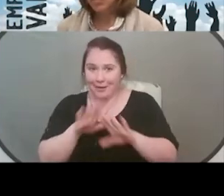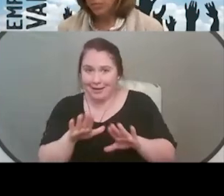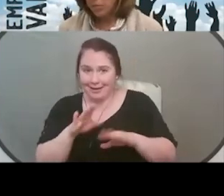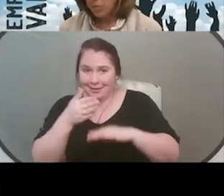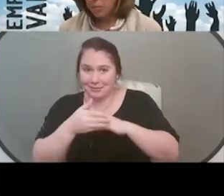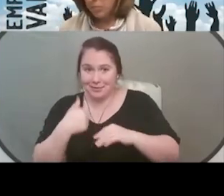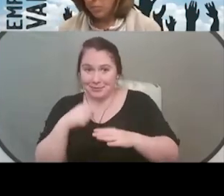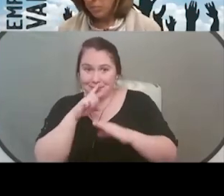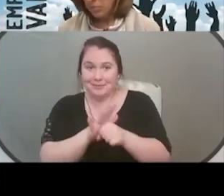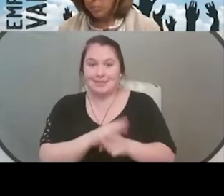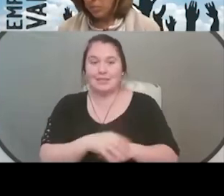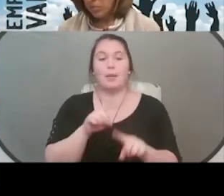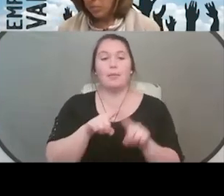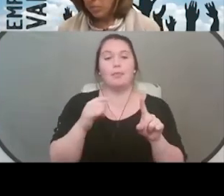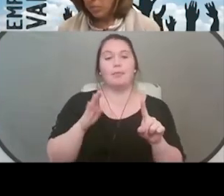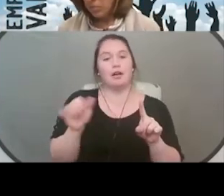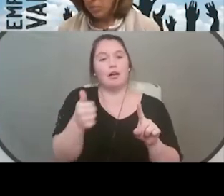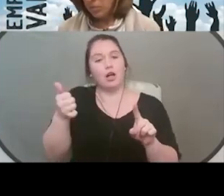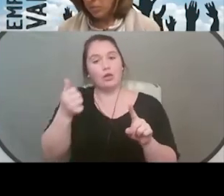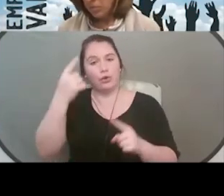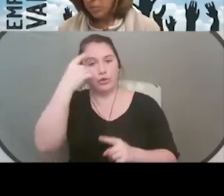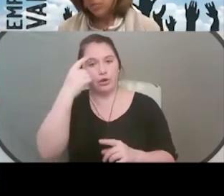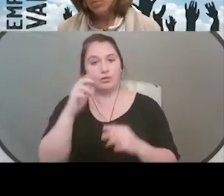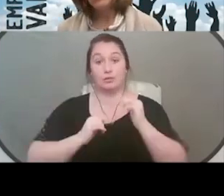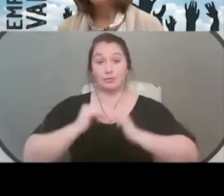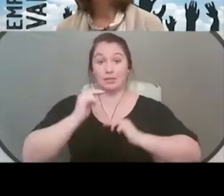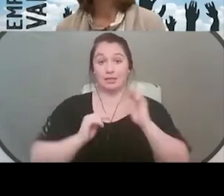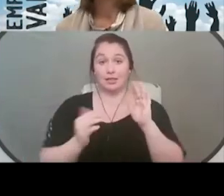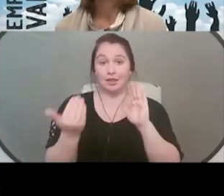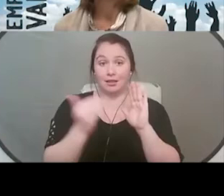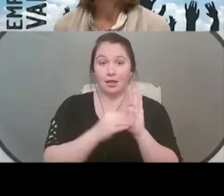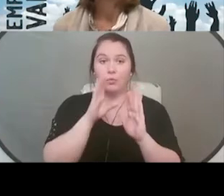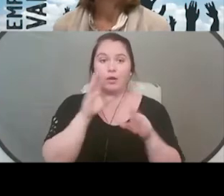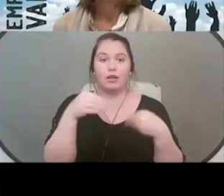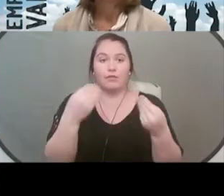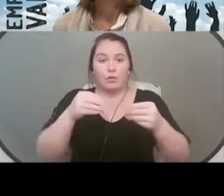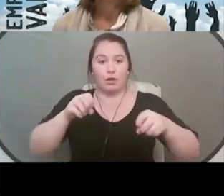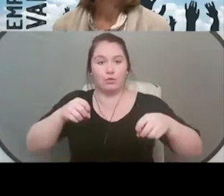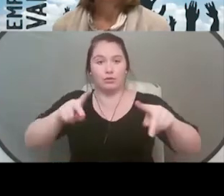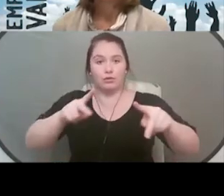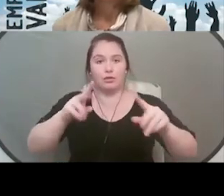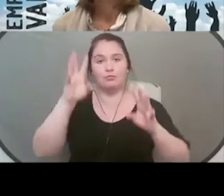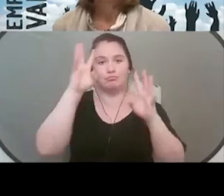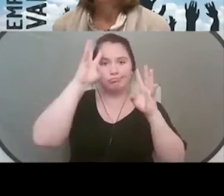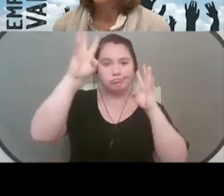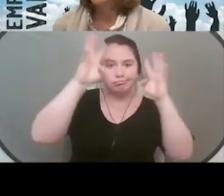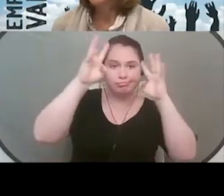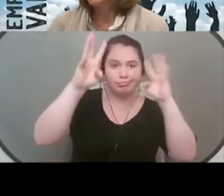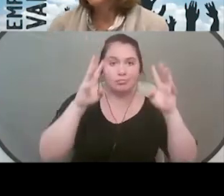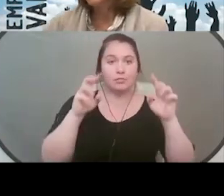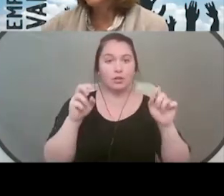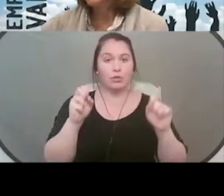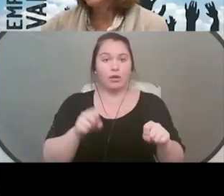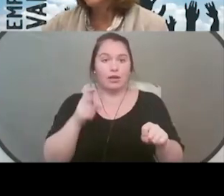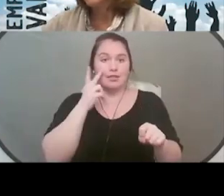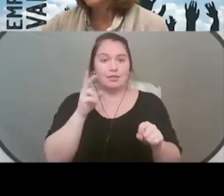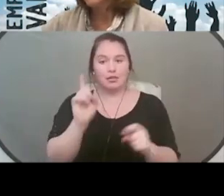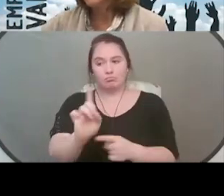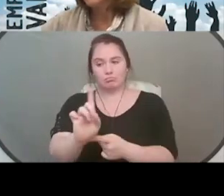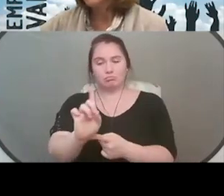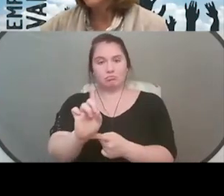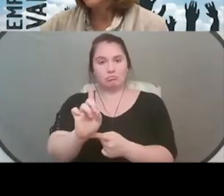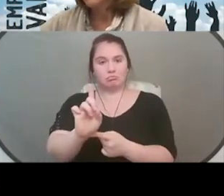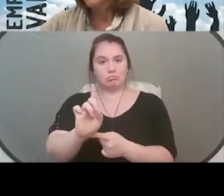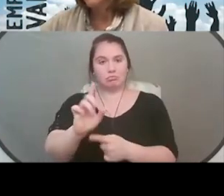was, just rebuilding gives you the opportunity to be creative in the location where things are located within